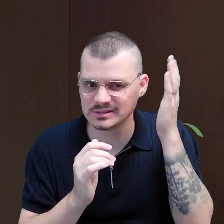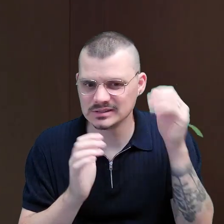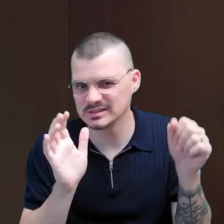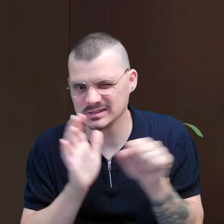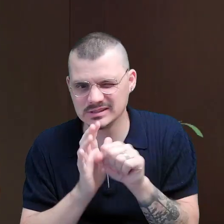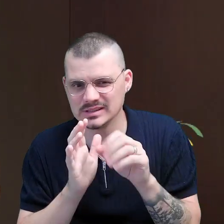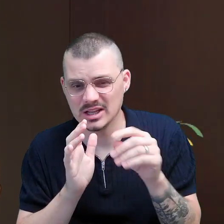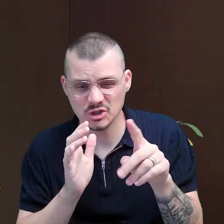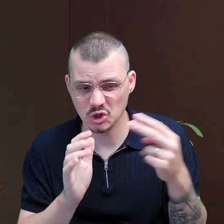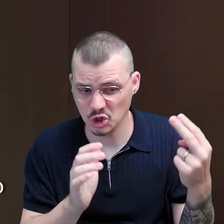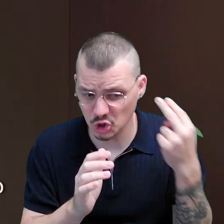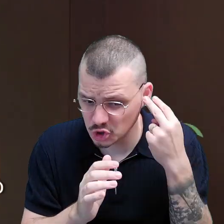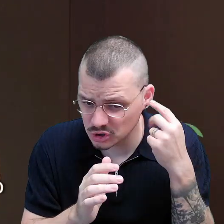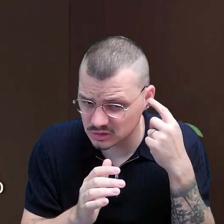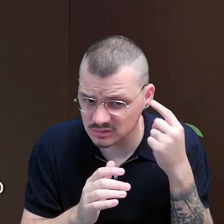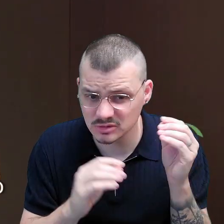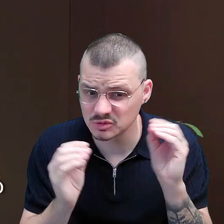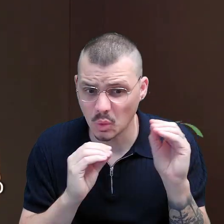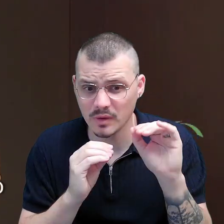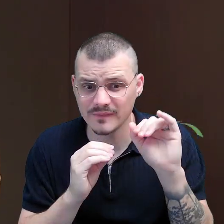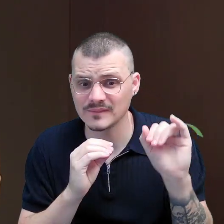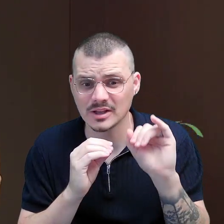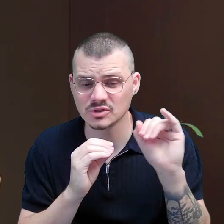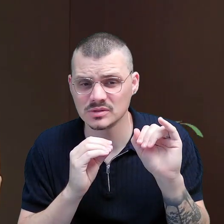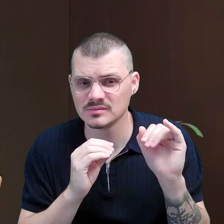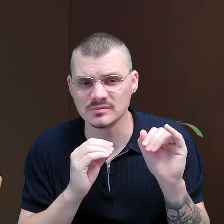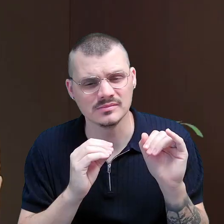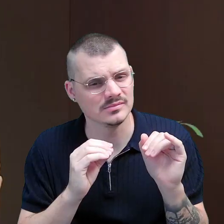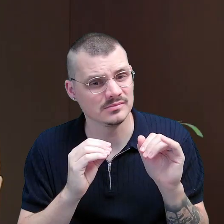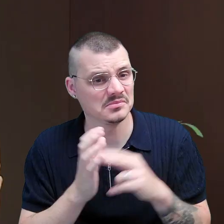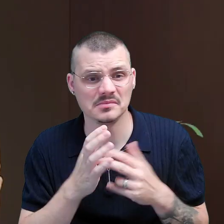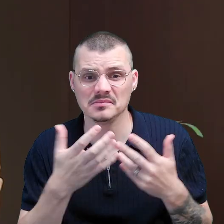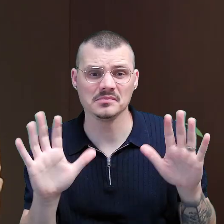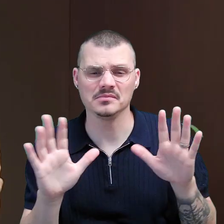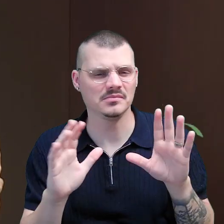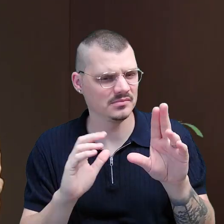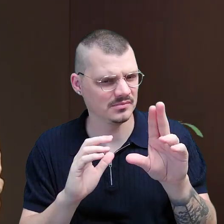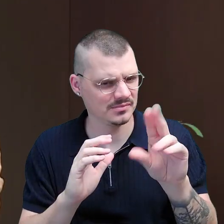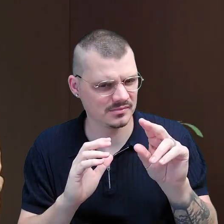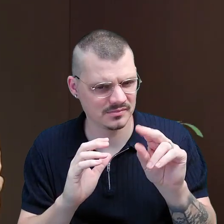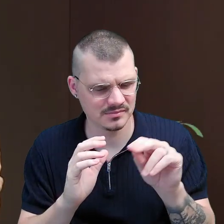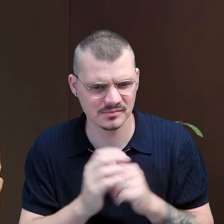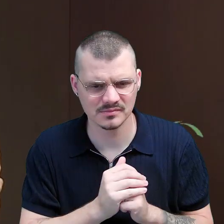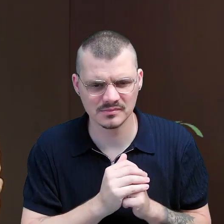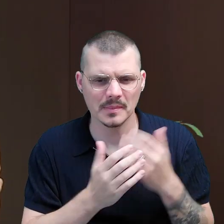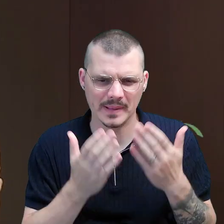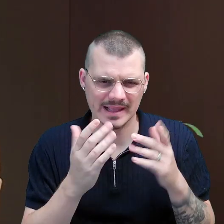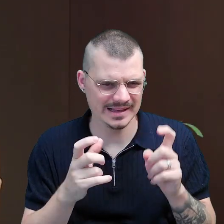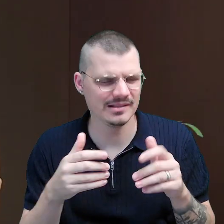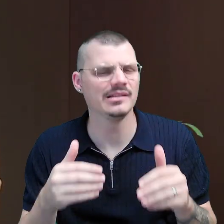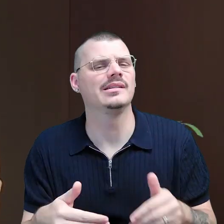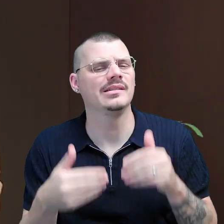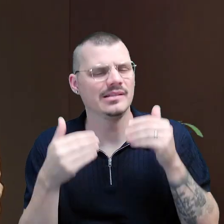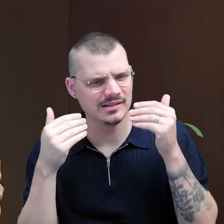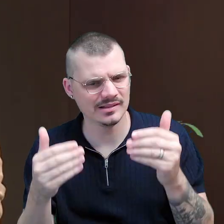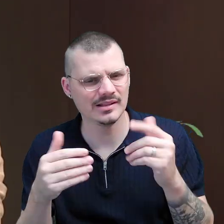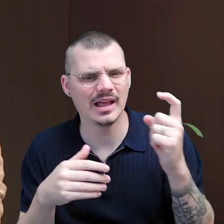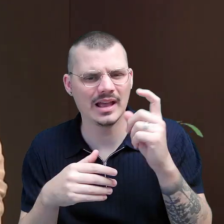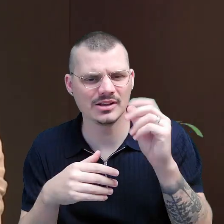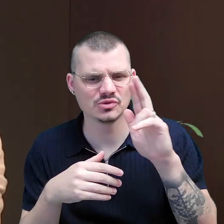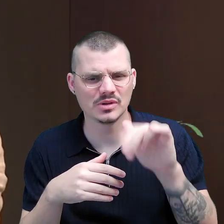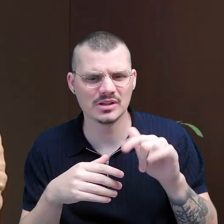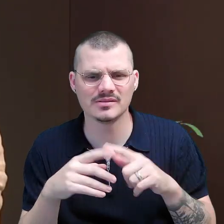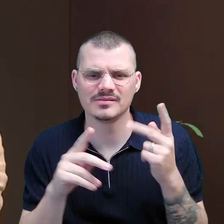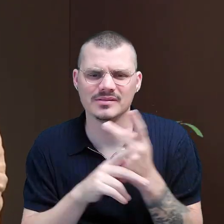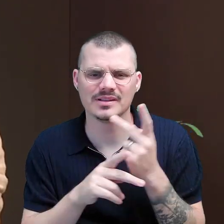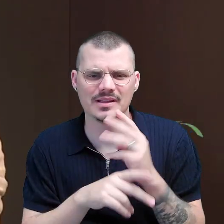this, and you look in the ear and there's no infection, we may still not be done yet. We might still need to get